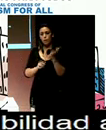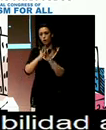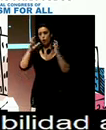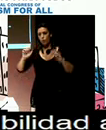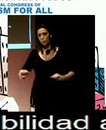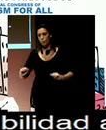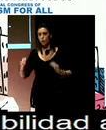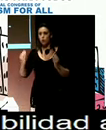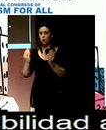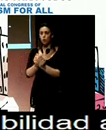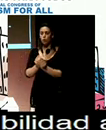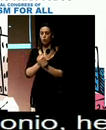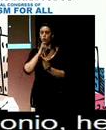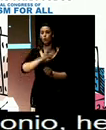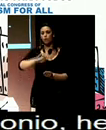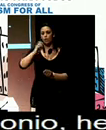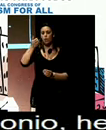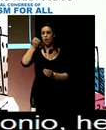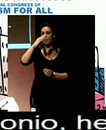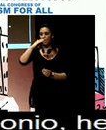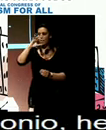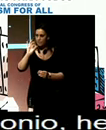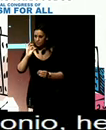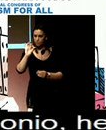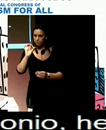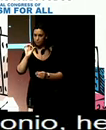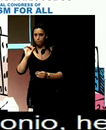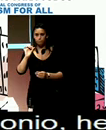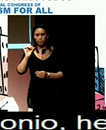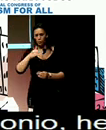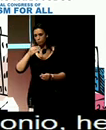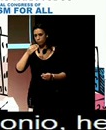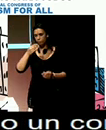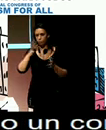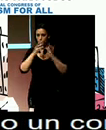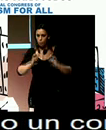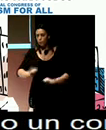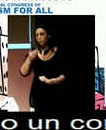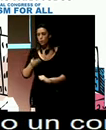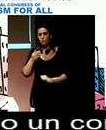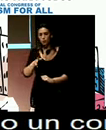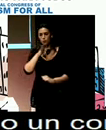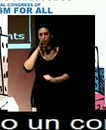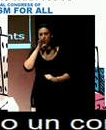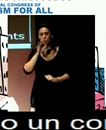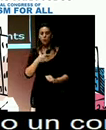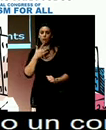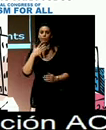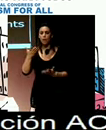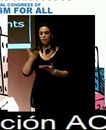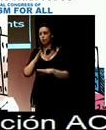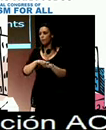have signed collaboration agreements with ACS foundations, which enabled us